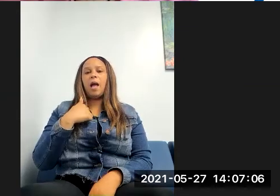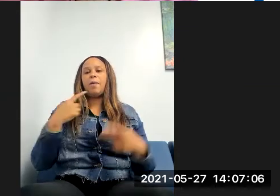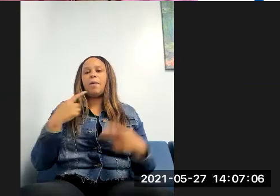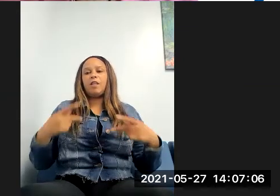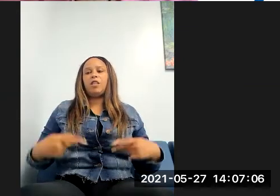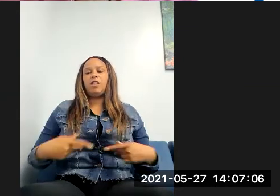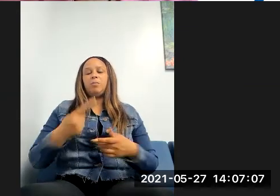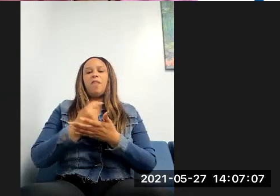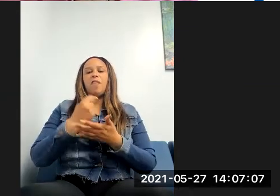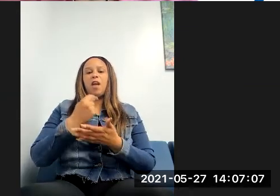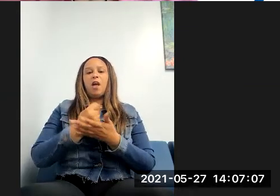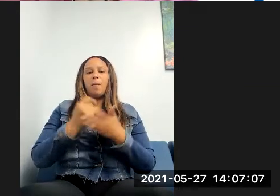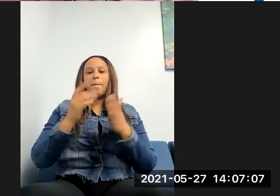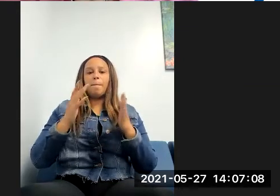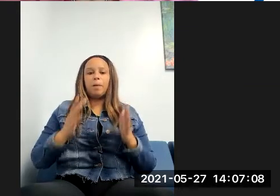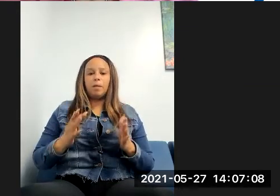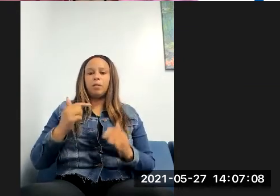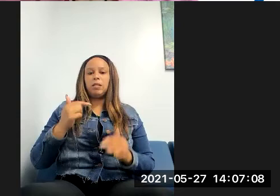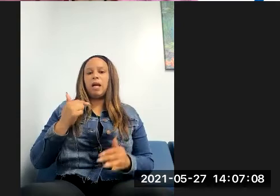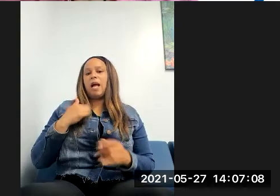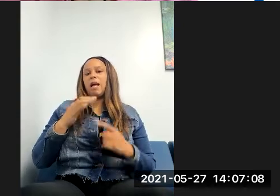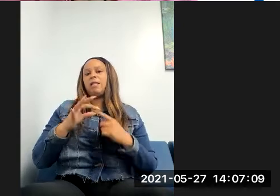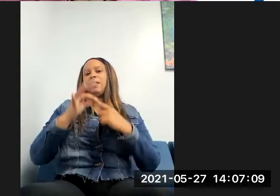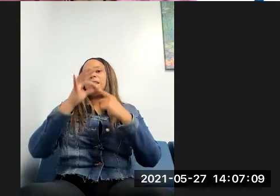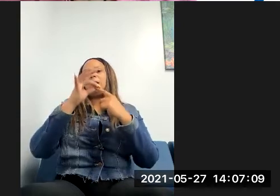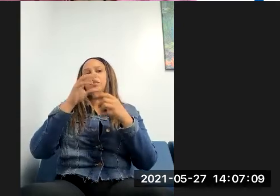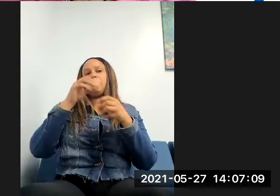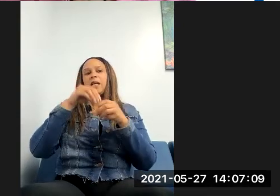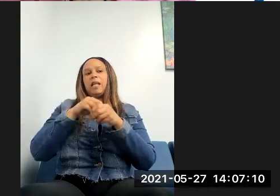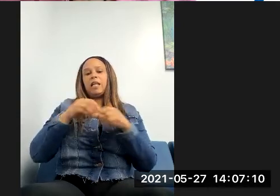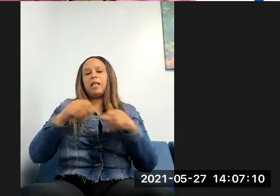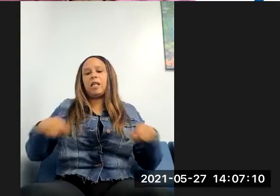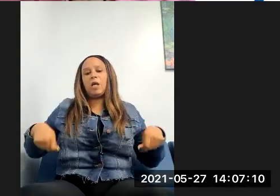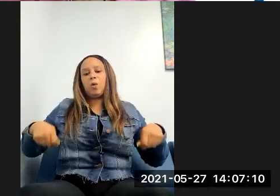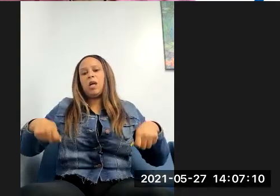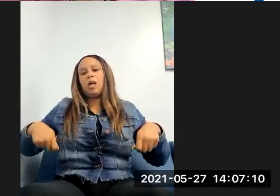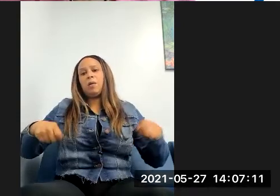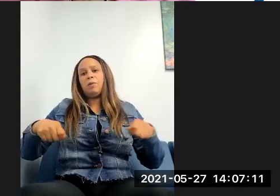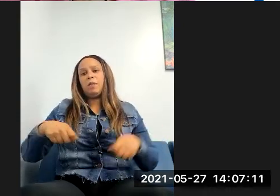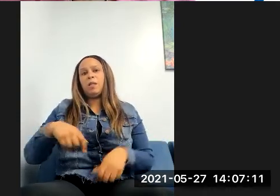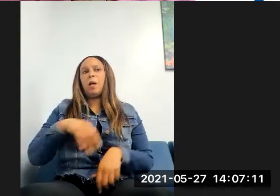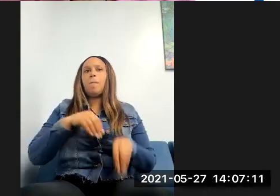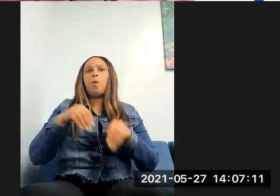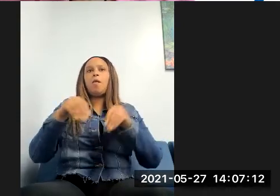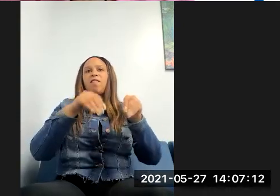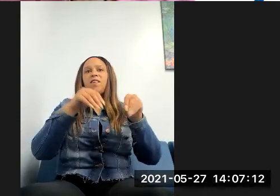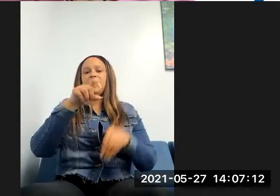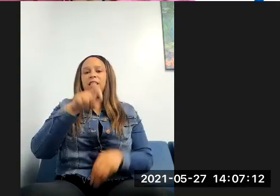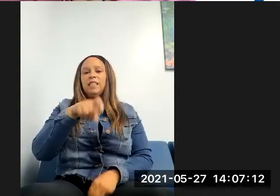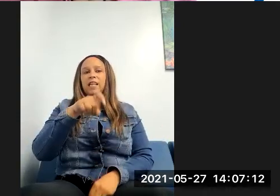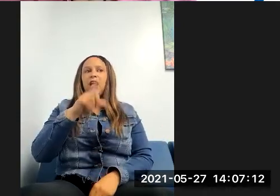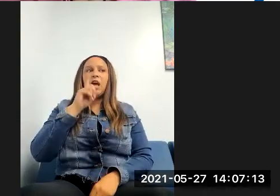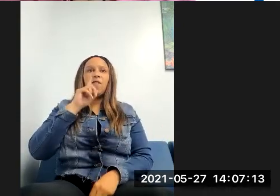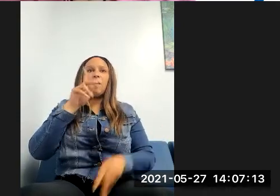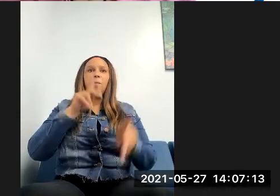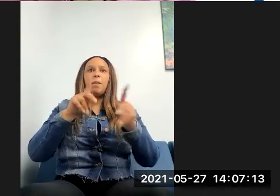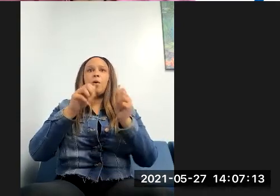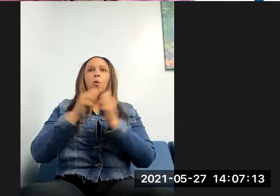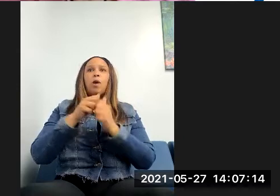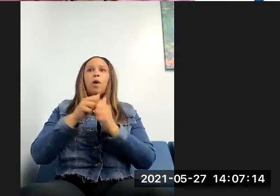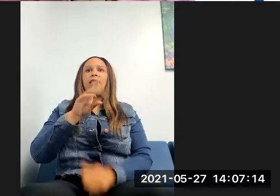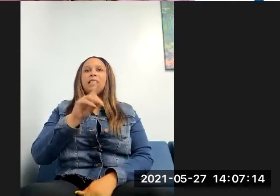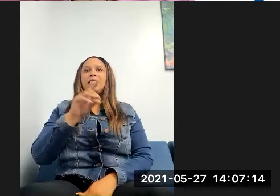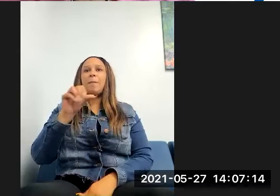really specialized in the wheeled mobility needs of people with long-term disabilities for really my